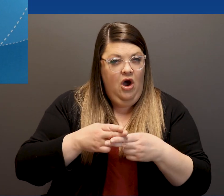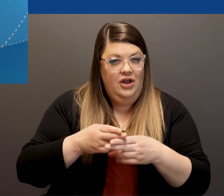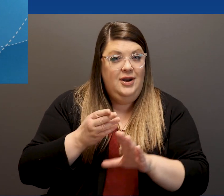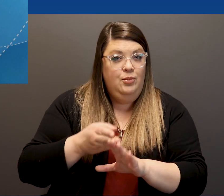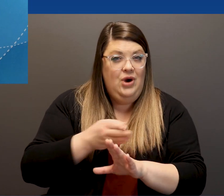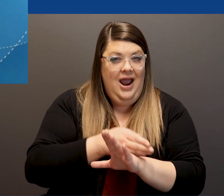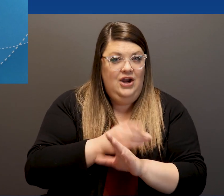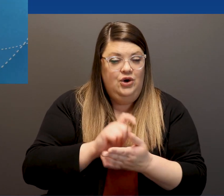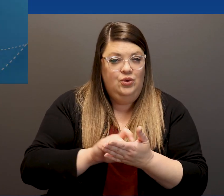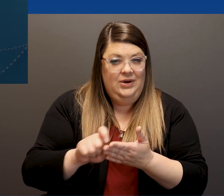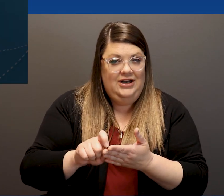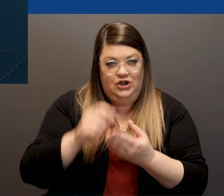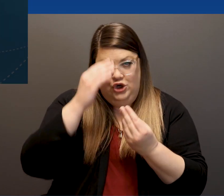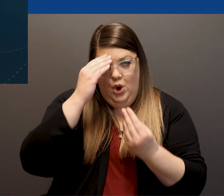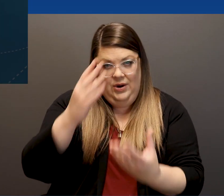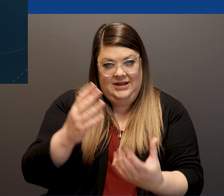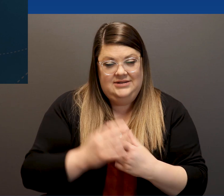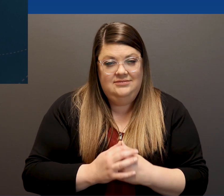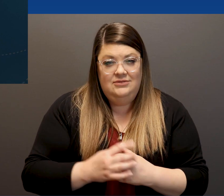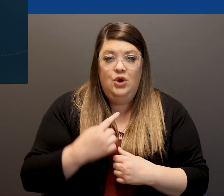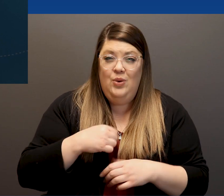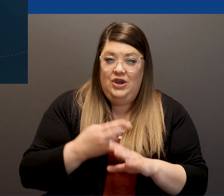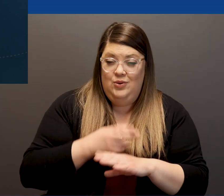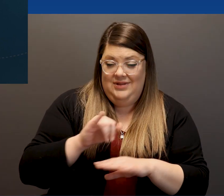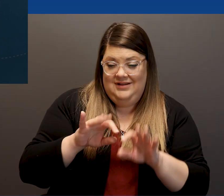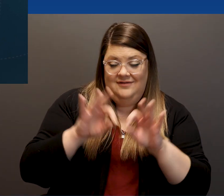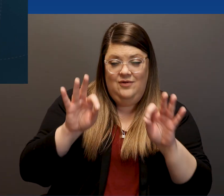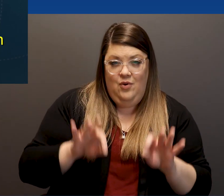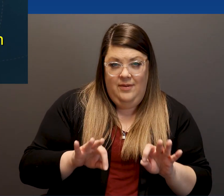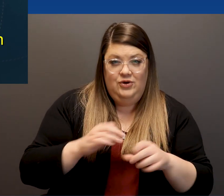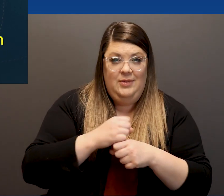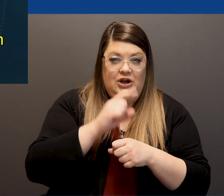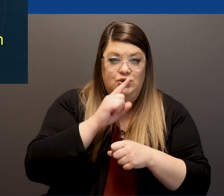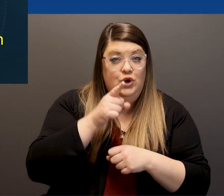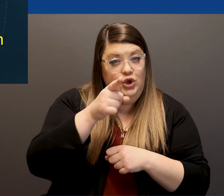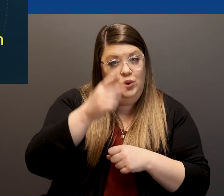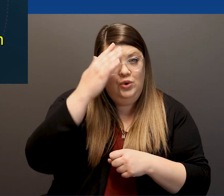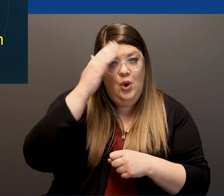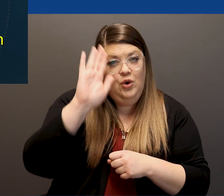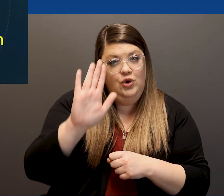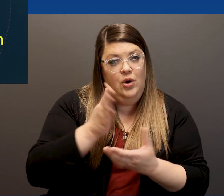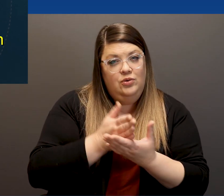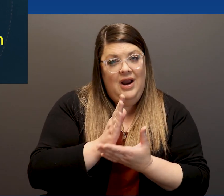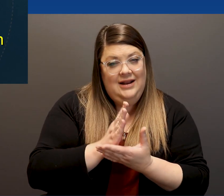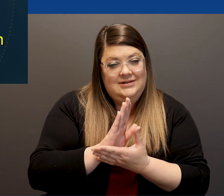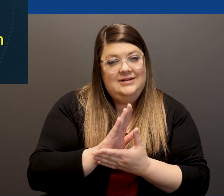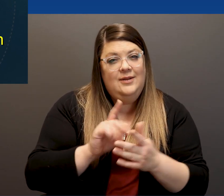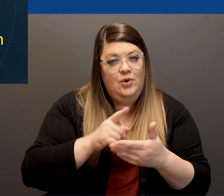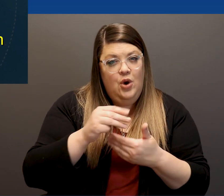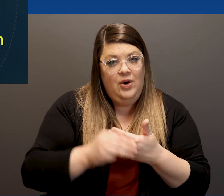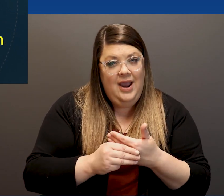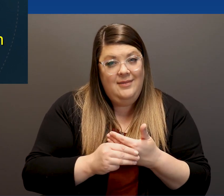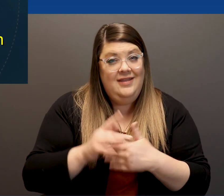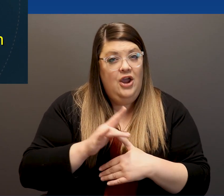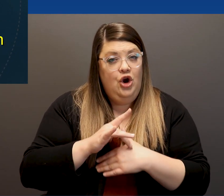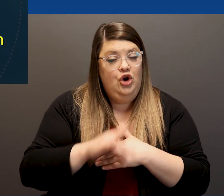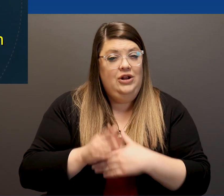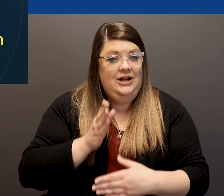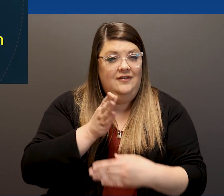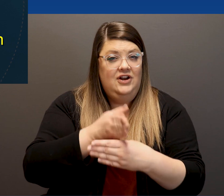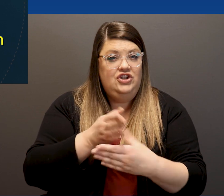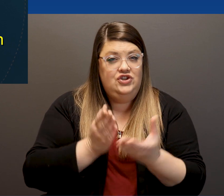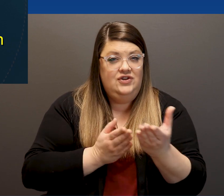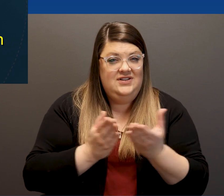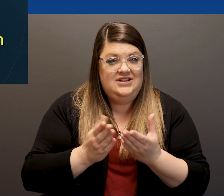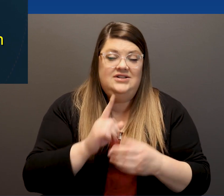written notice. We use this form to ensure that you know your rights in the program and that early intervention services